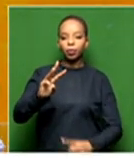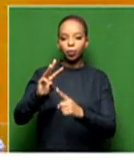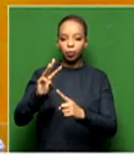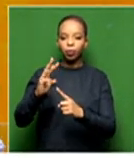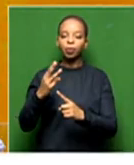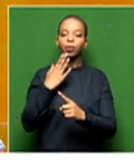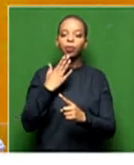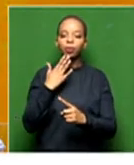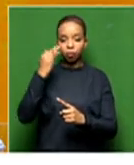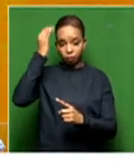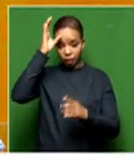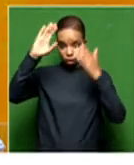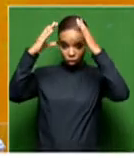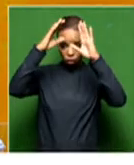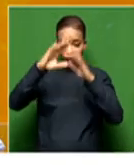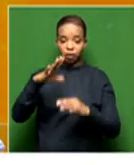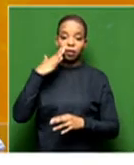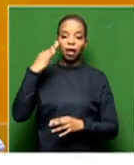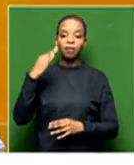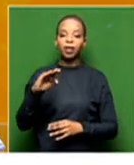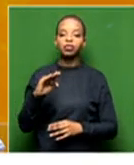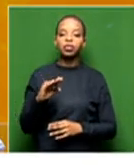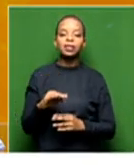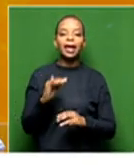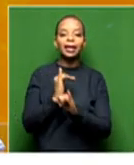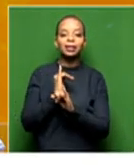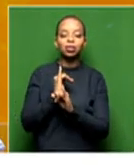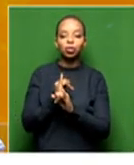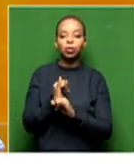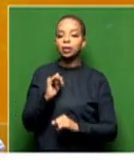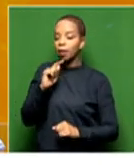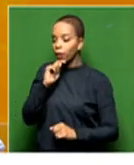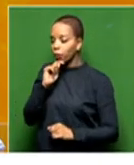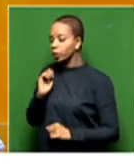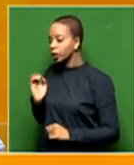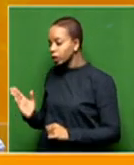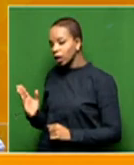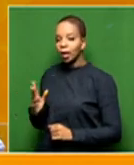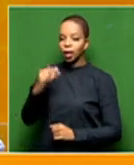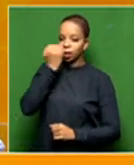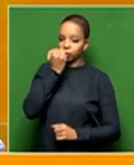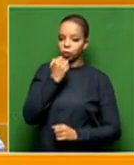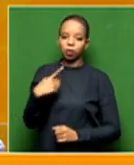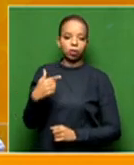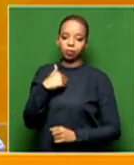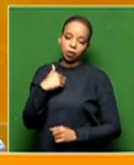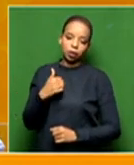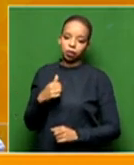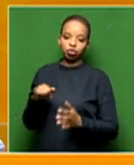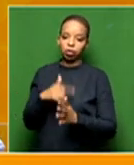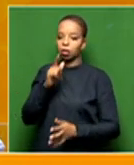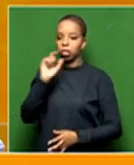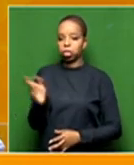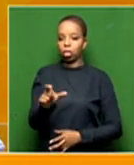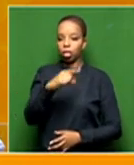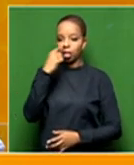at the French Institute. Matthew, a very good morning to you. First of all, please pardon me for butchering your name and surname. Please help us with the correct